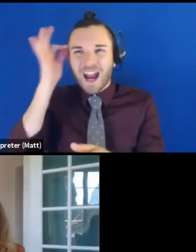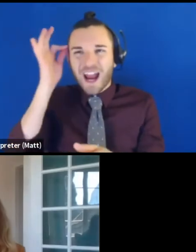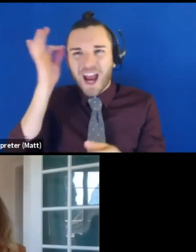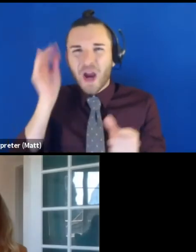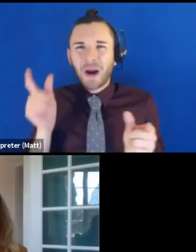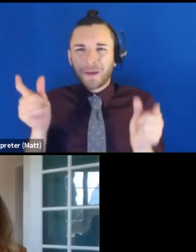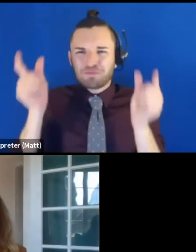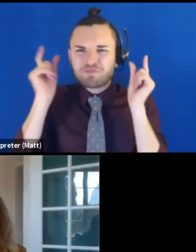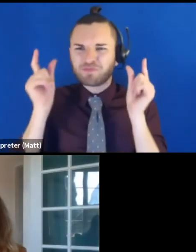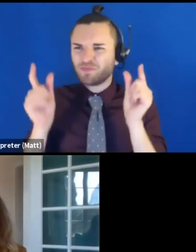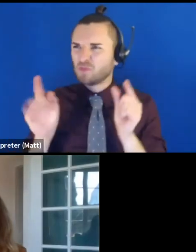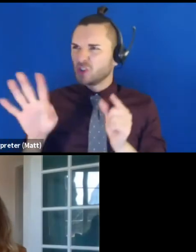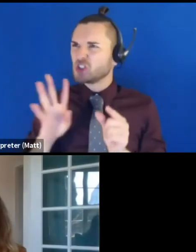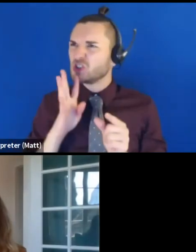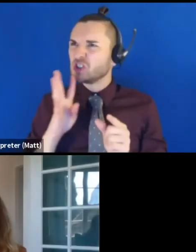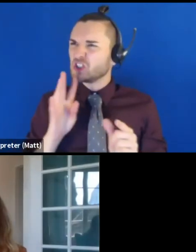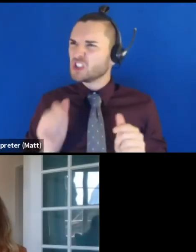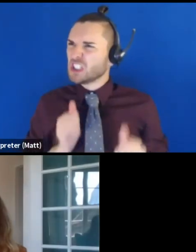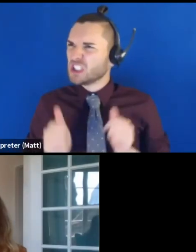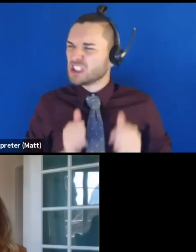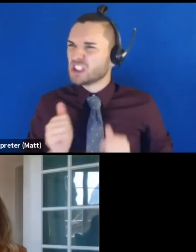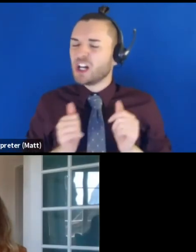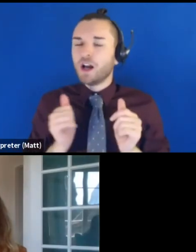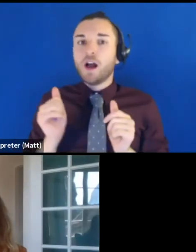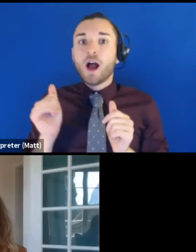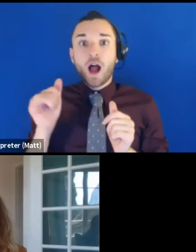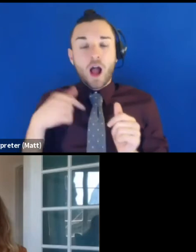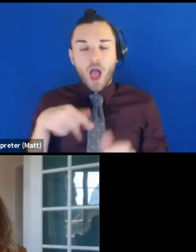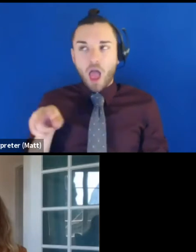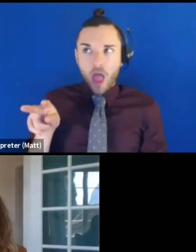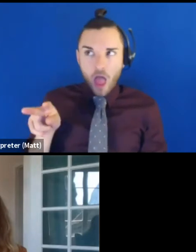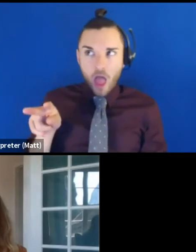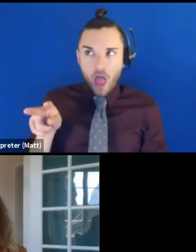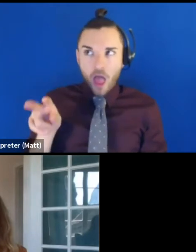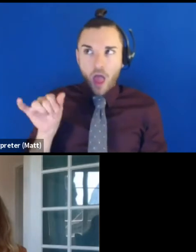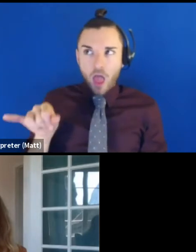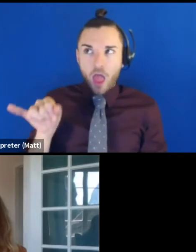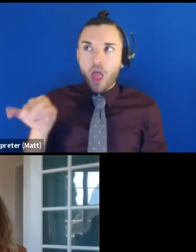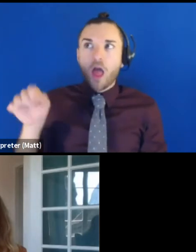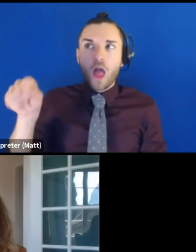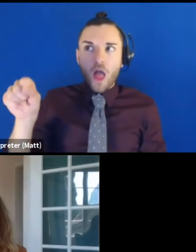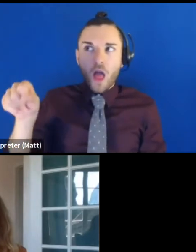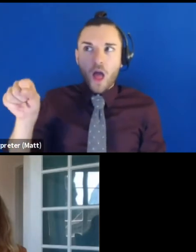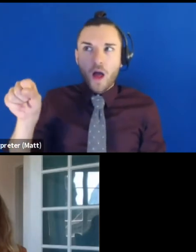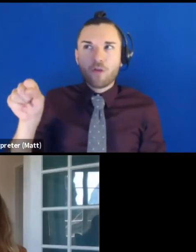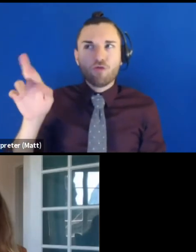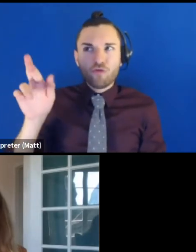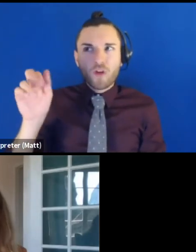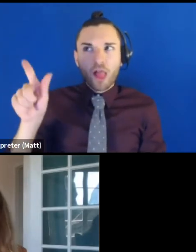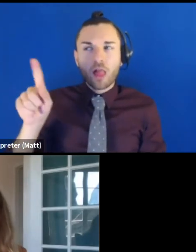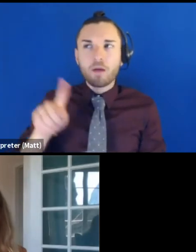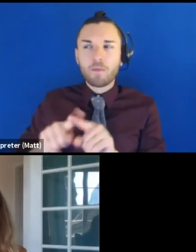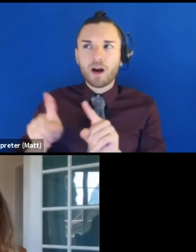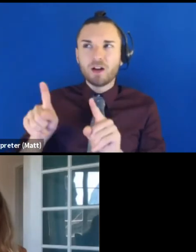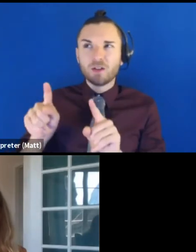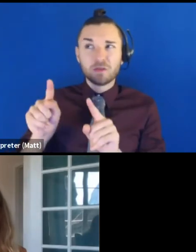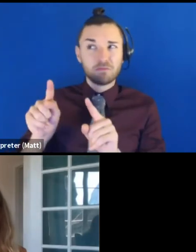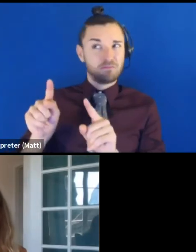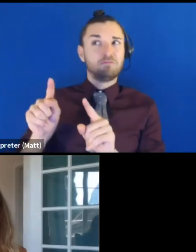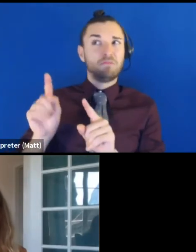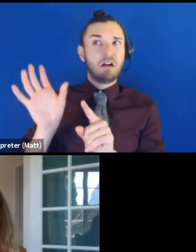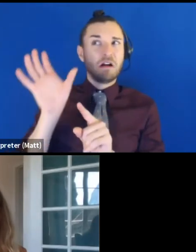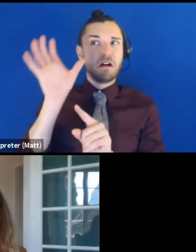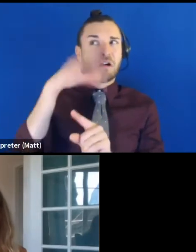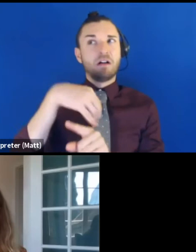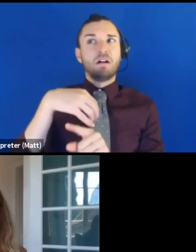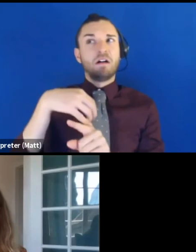very aggressive way. And I did feel this feeling of like, yeah, that's sort of real, but is it crossing a weird line? I think the longer the show went